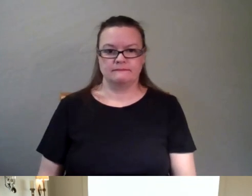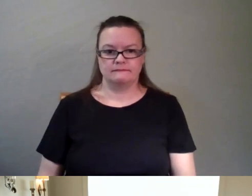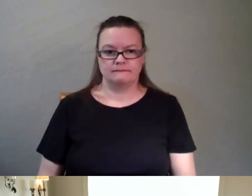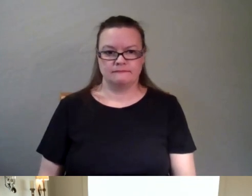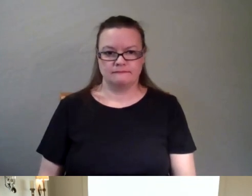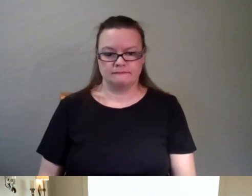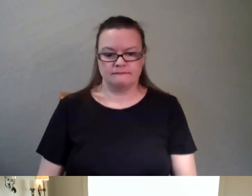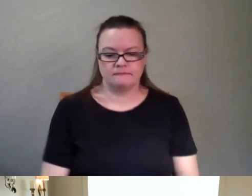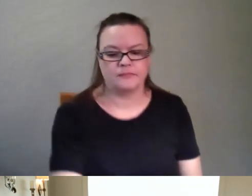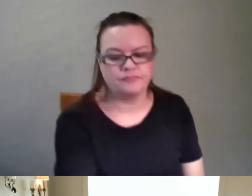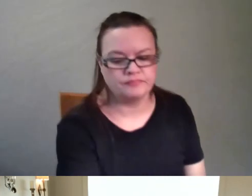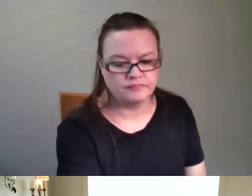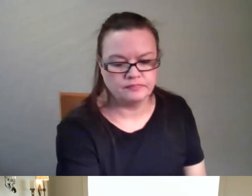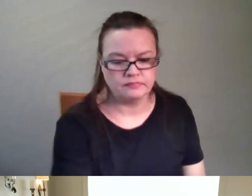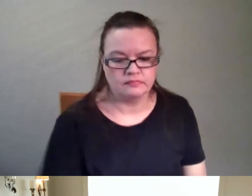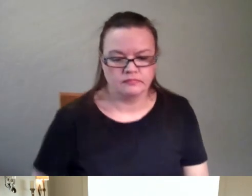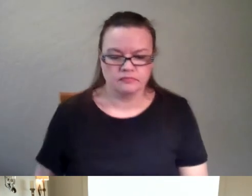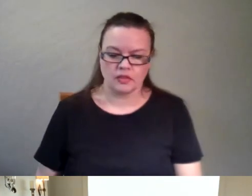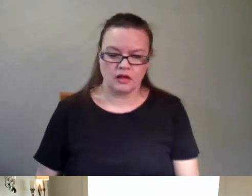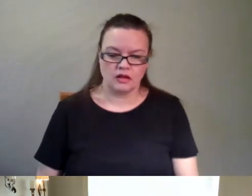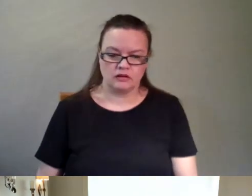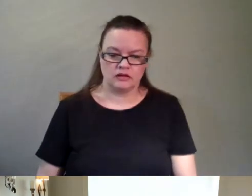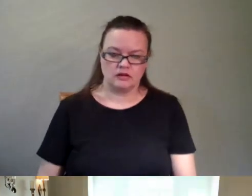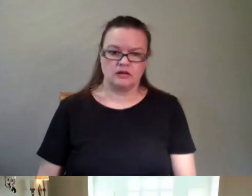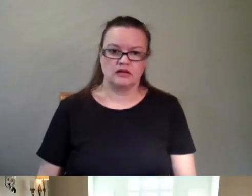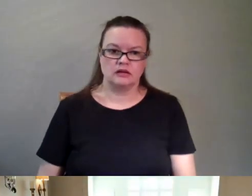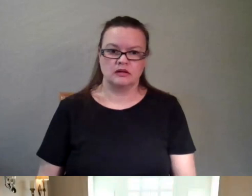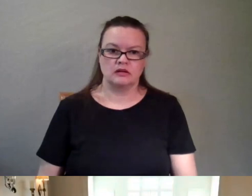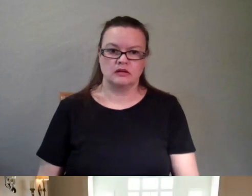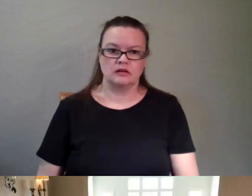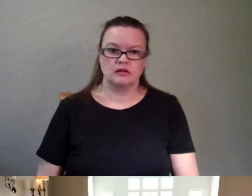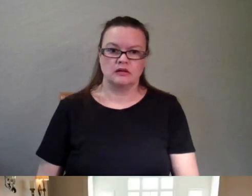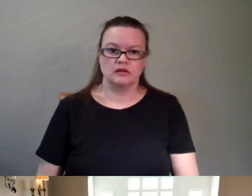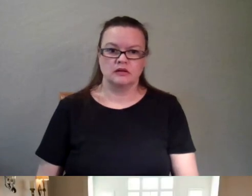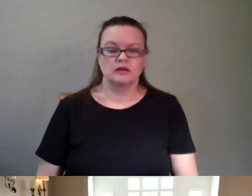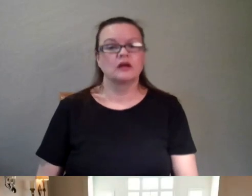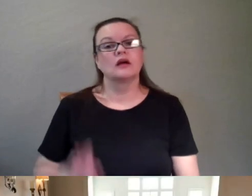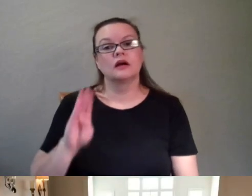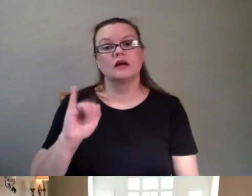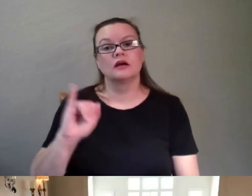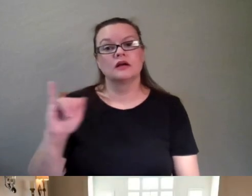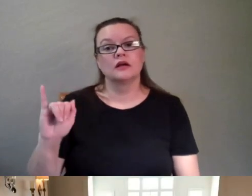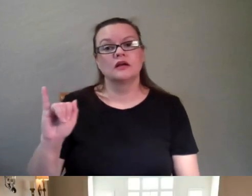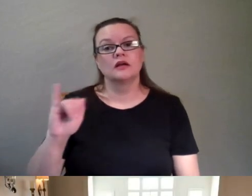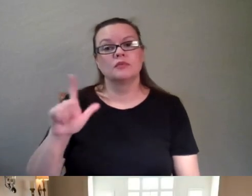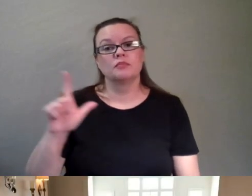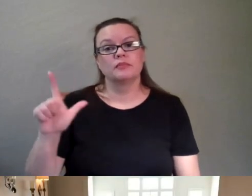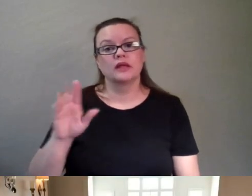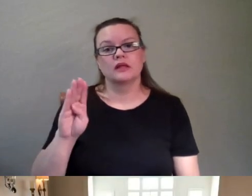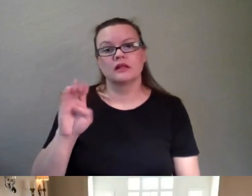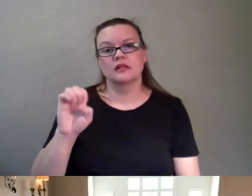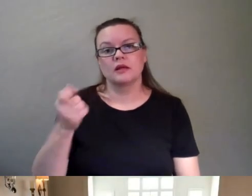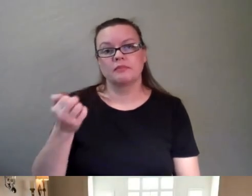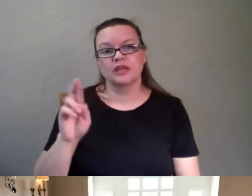Bill Beecher raises the question about bipartisan groups being established in Congress. And I know you touched on this a little bit,